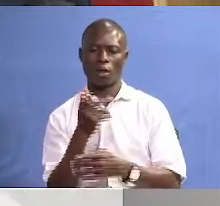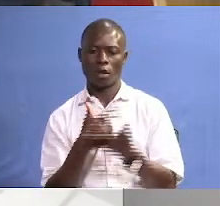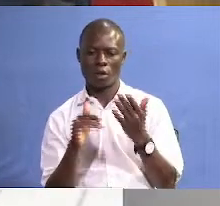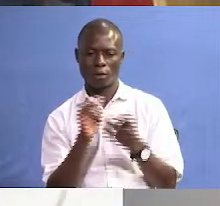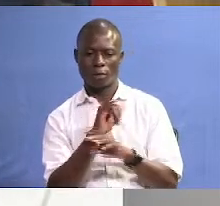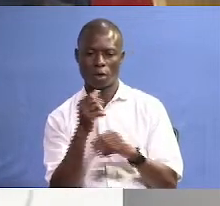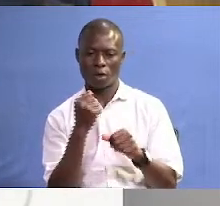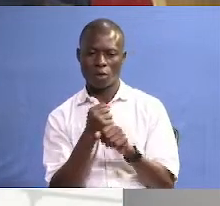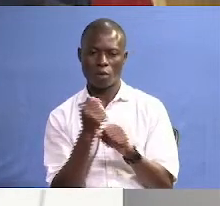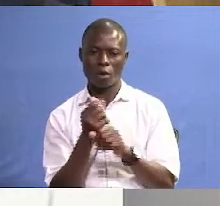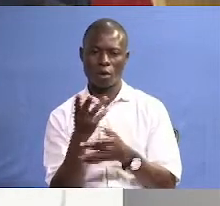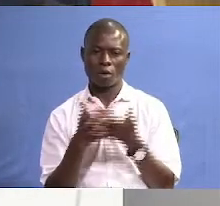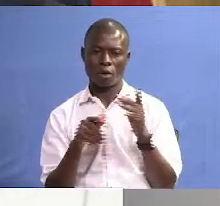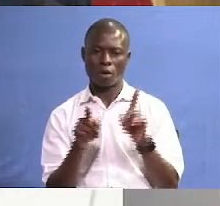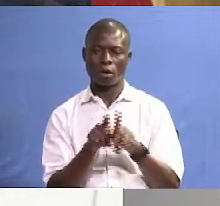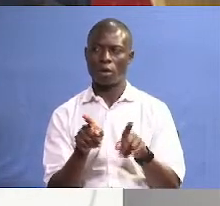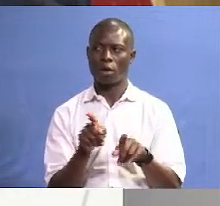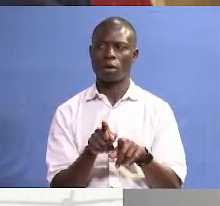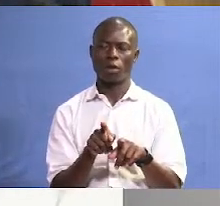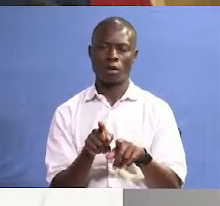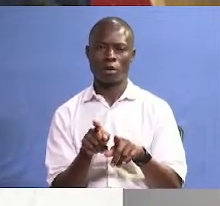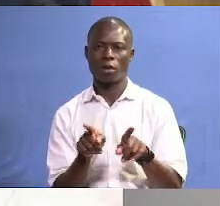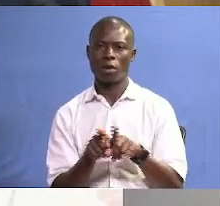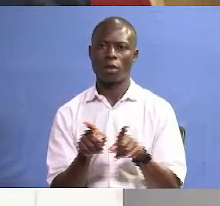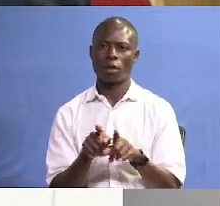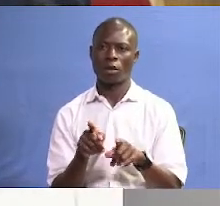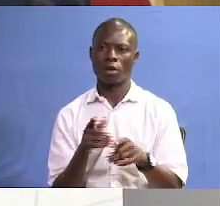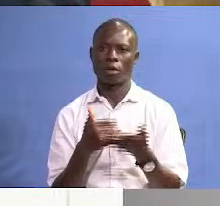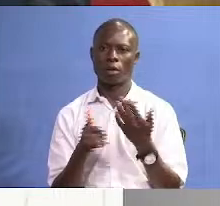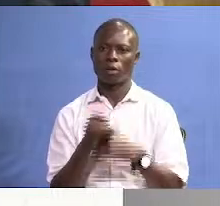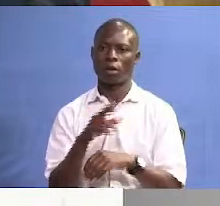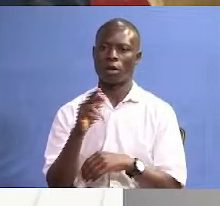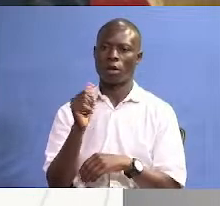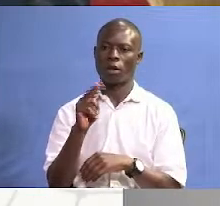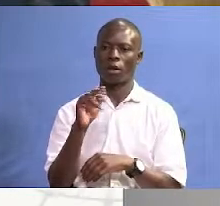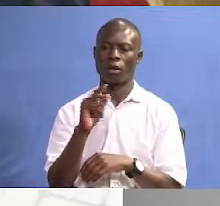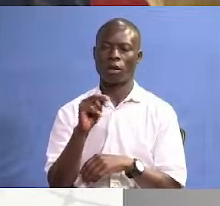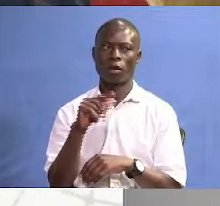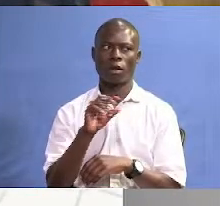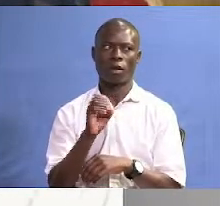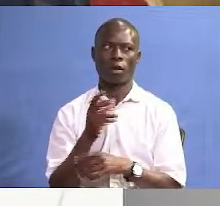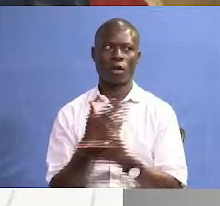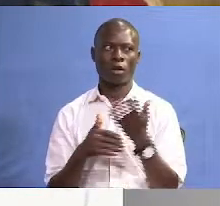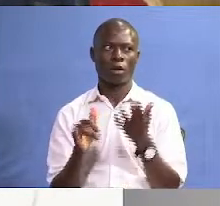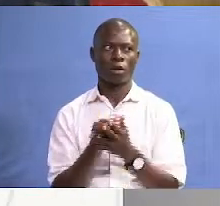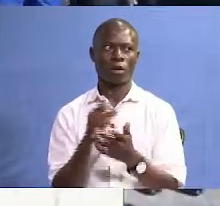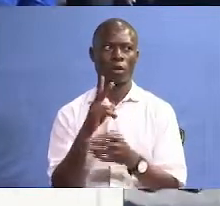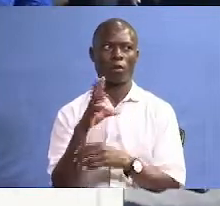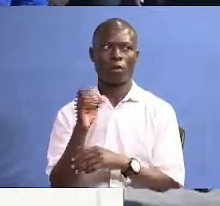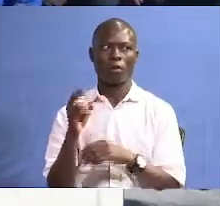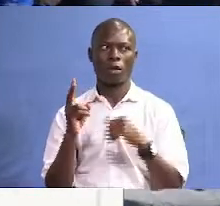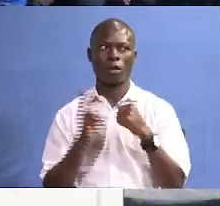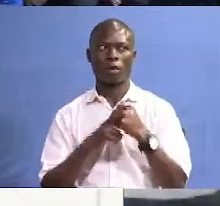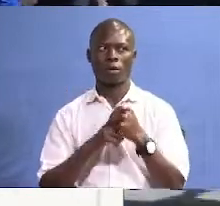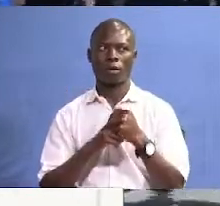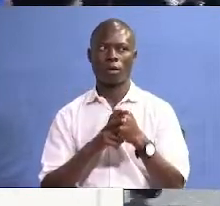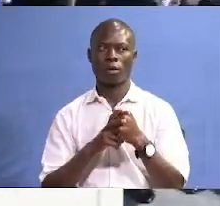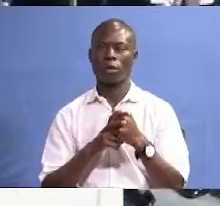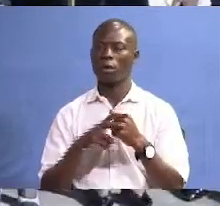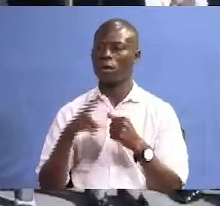after working for Mohammed and Muigai Advocates and Onyango and Ohaga Advocates in 2007.